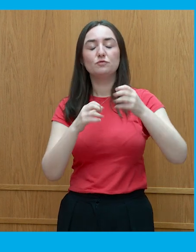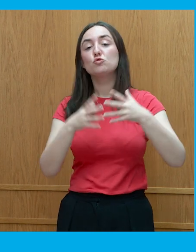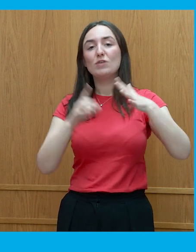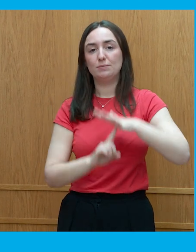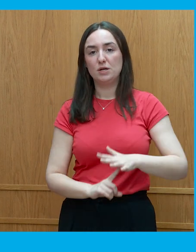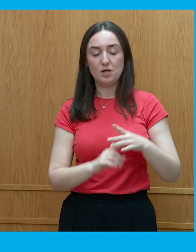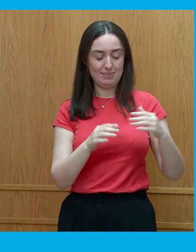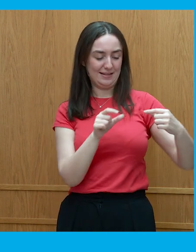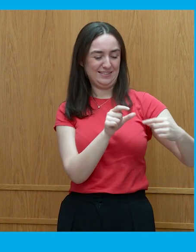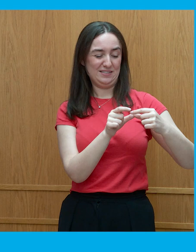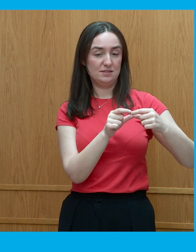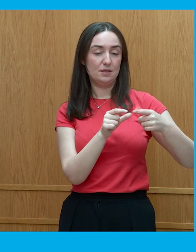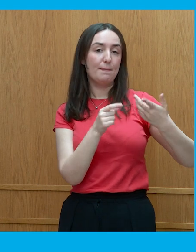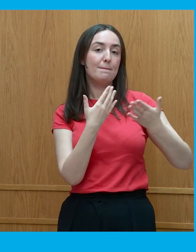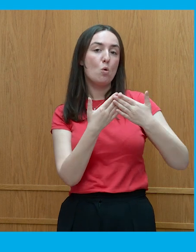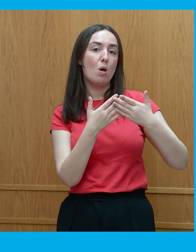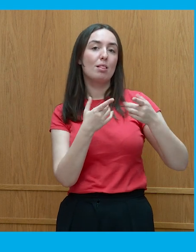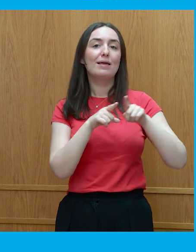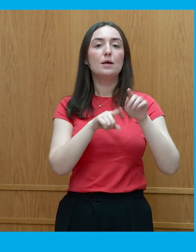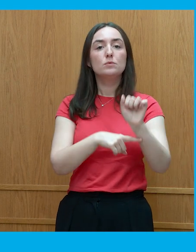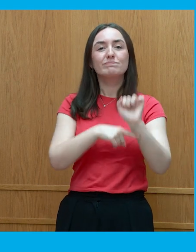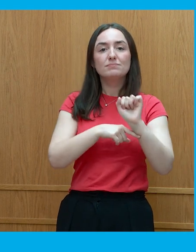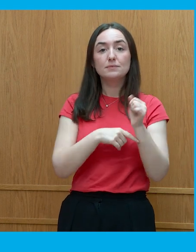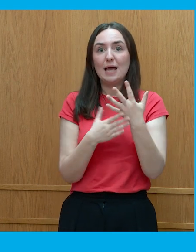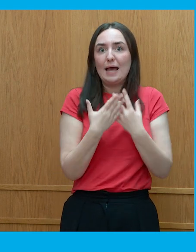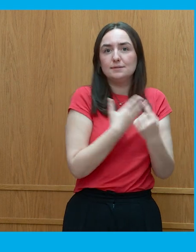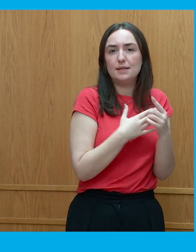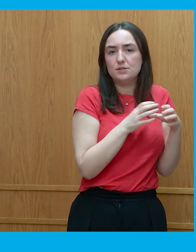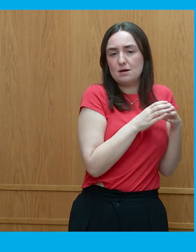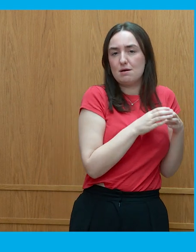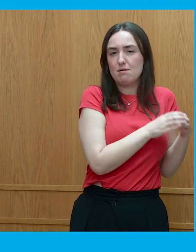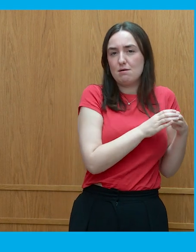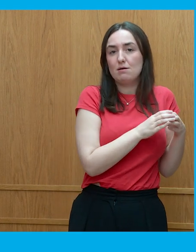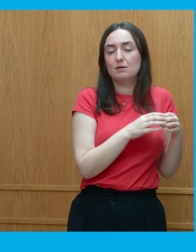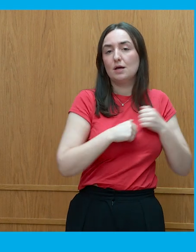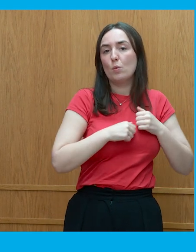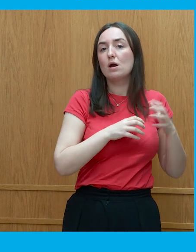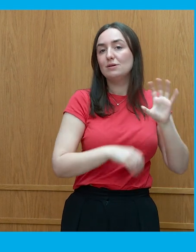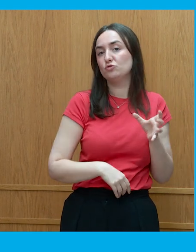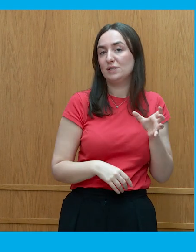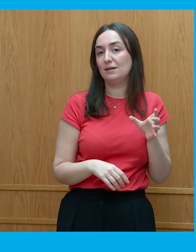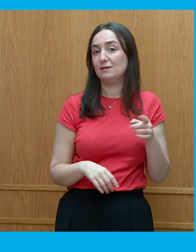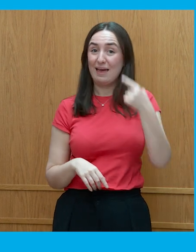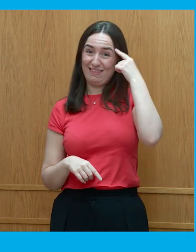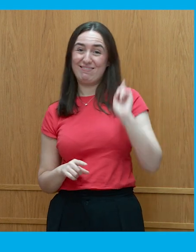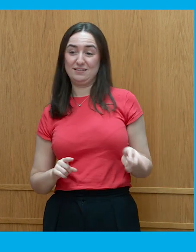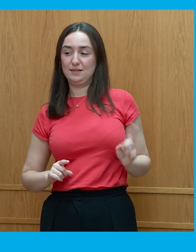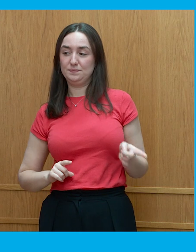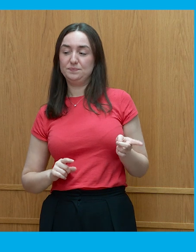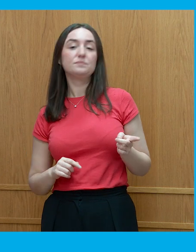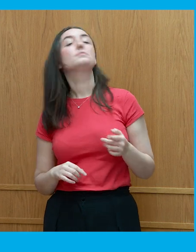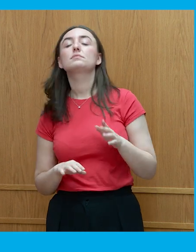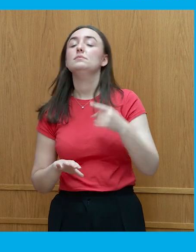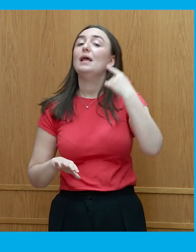protectionist, and isolationist, or more isolationist, right? And so that's what you're seeing. I don't think he would. I don't